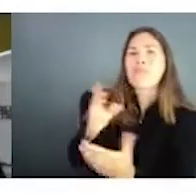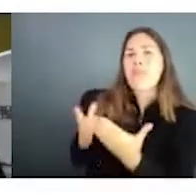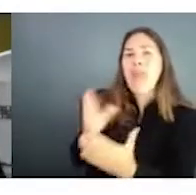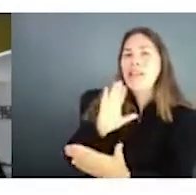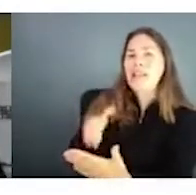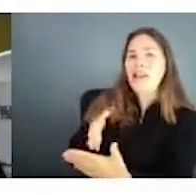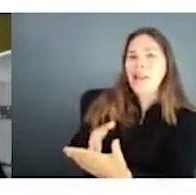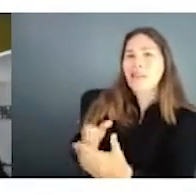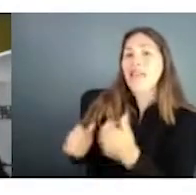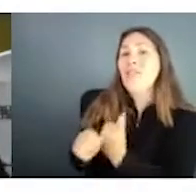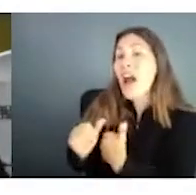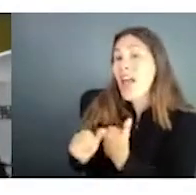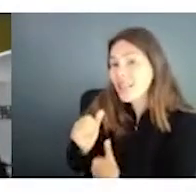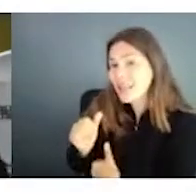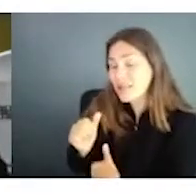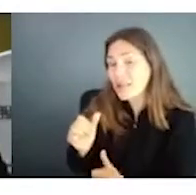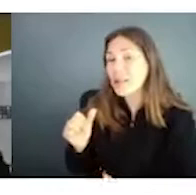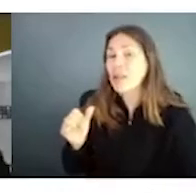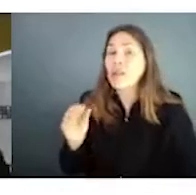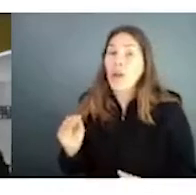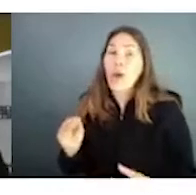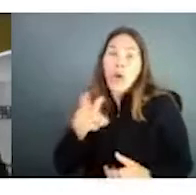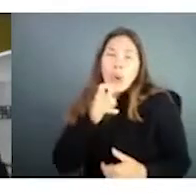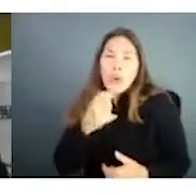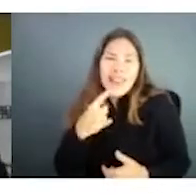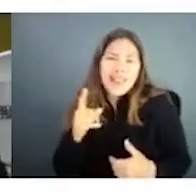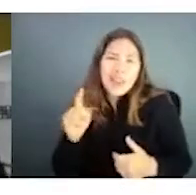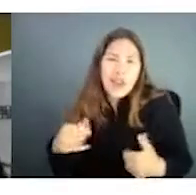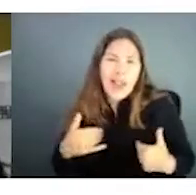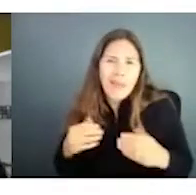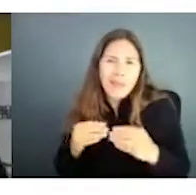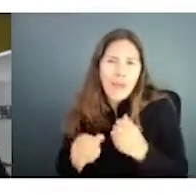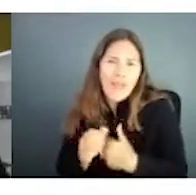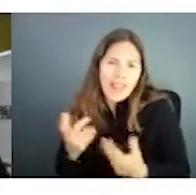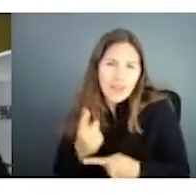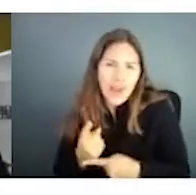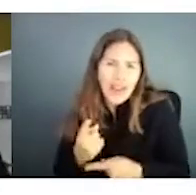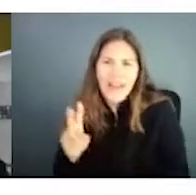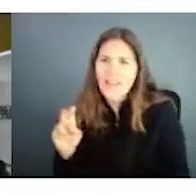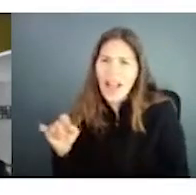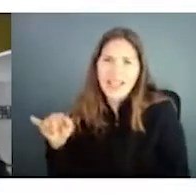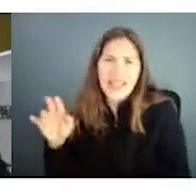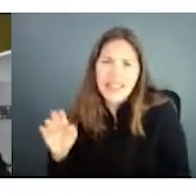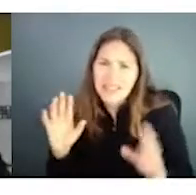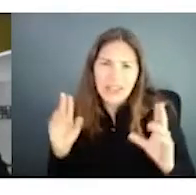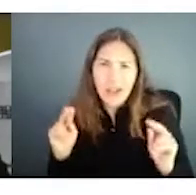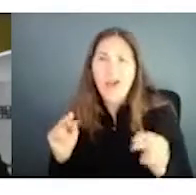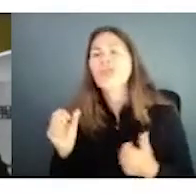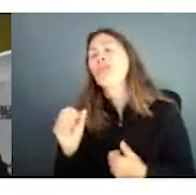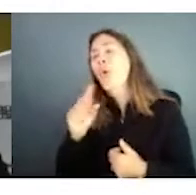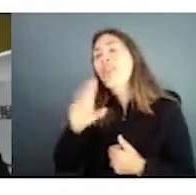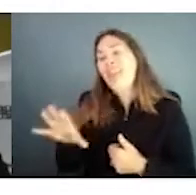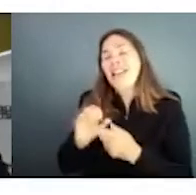topic, because who wants to say that we should have more violence in the world? So I think we are in a